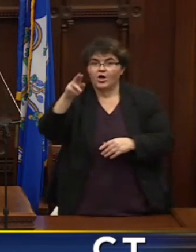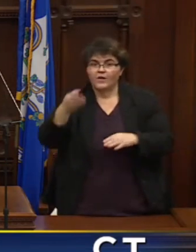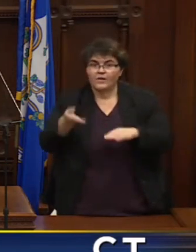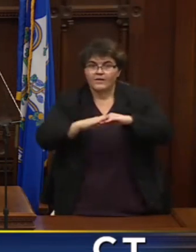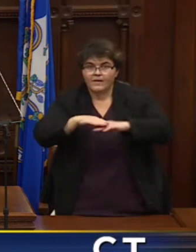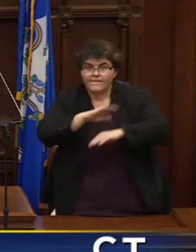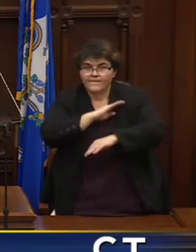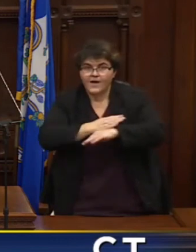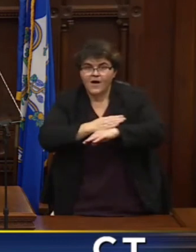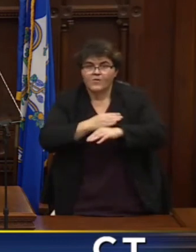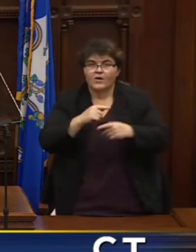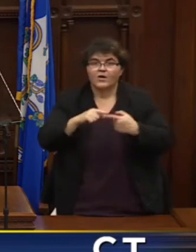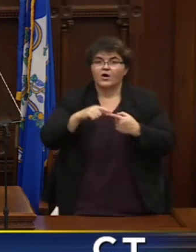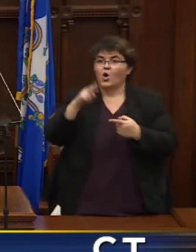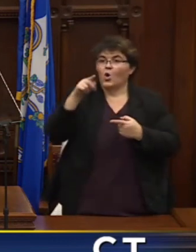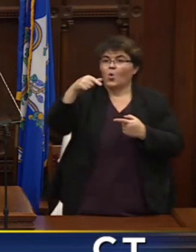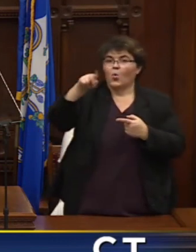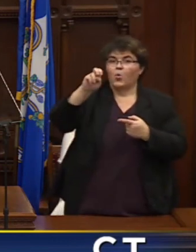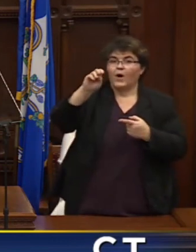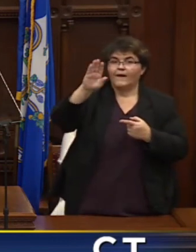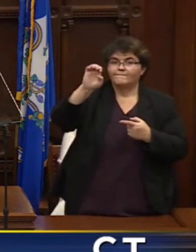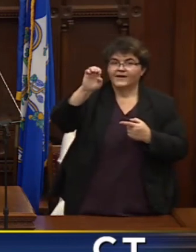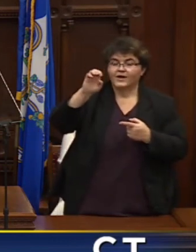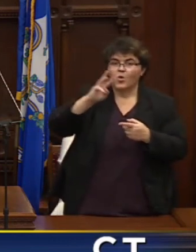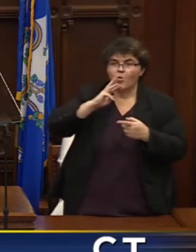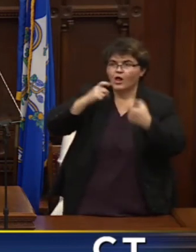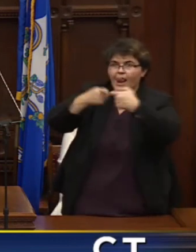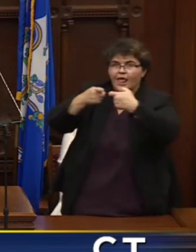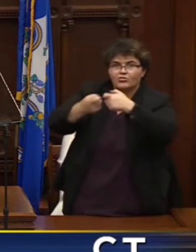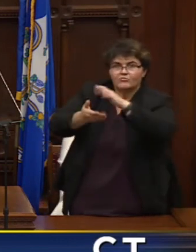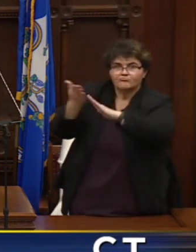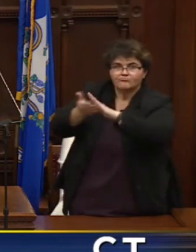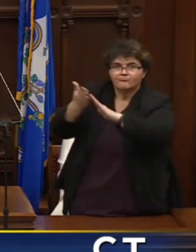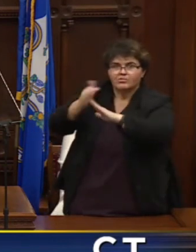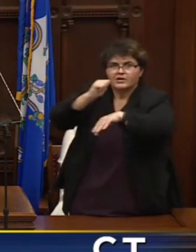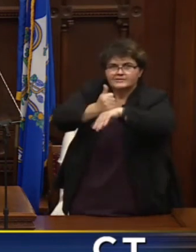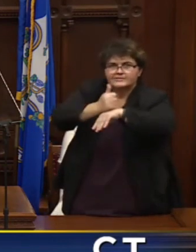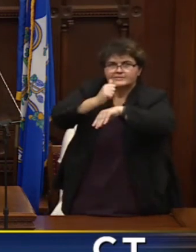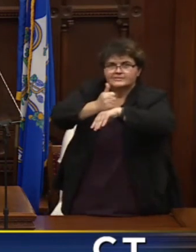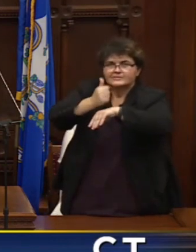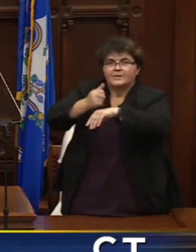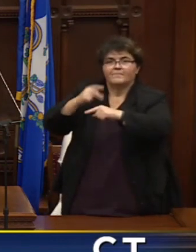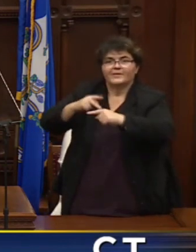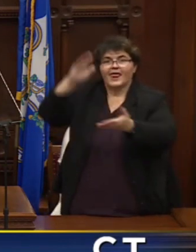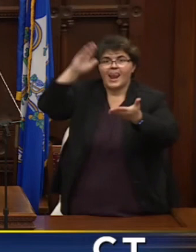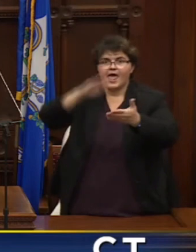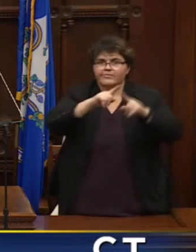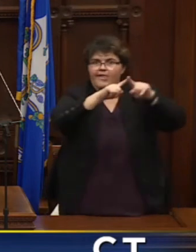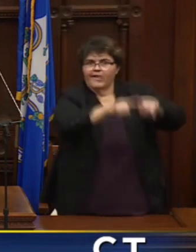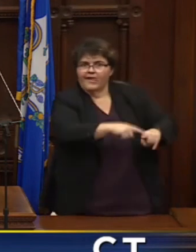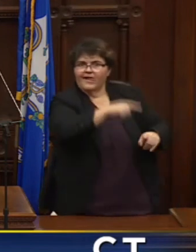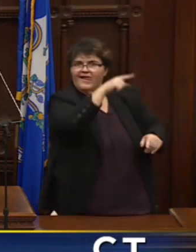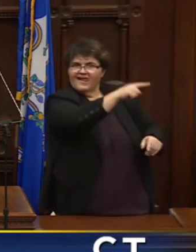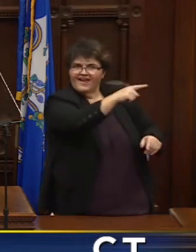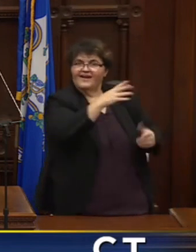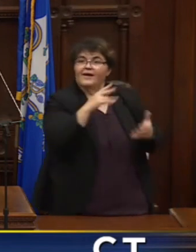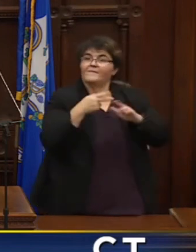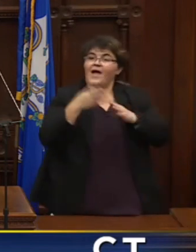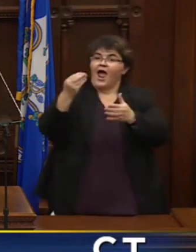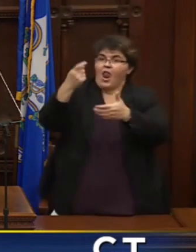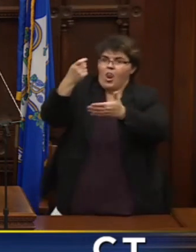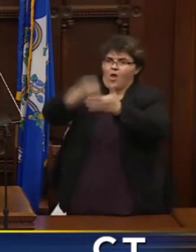making our homes more efficient. That's less cost and carbon-free. But the biggest